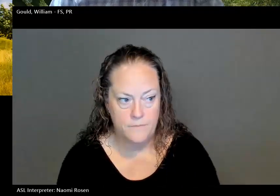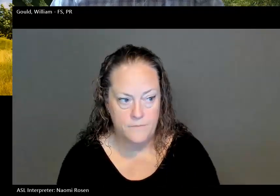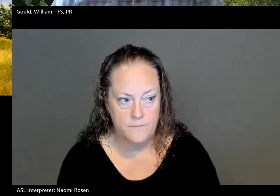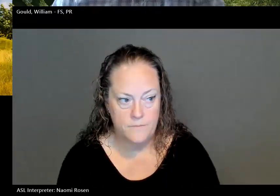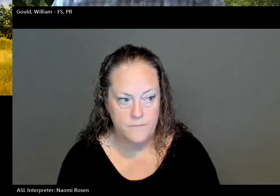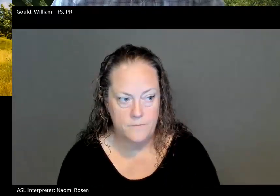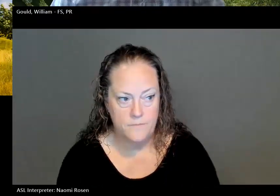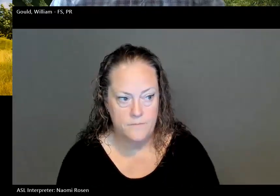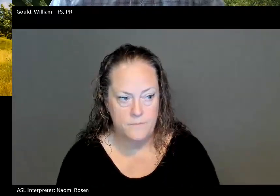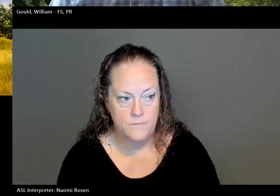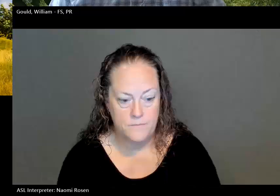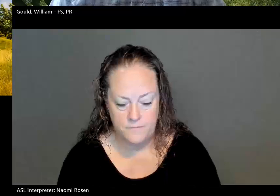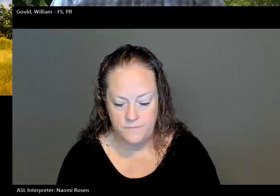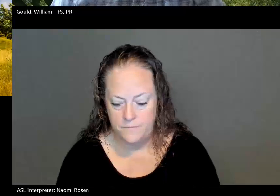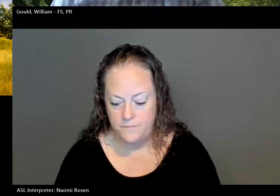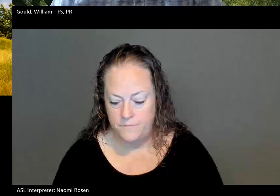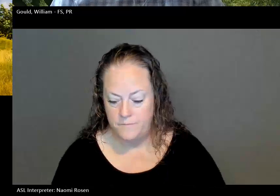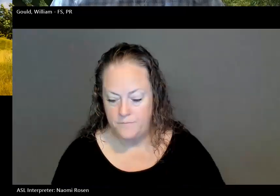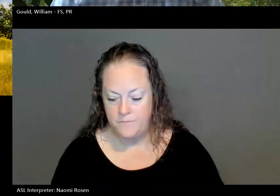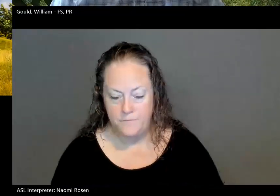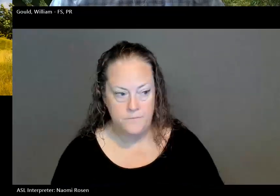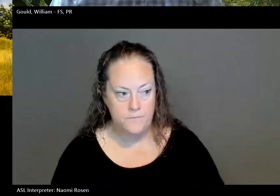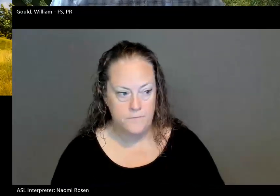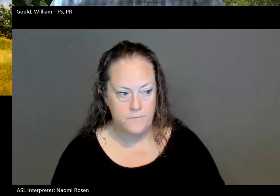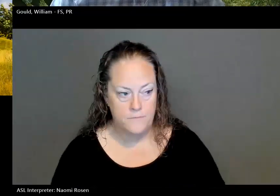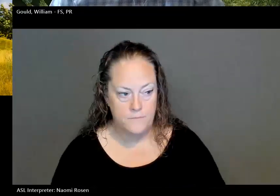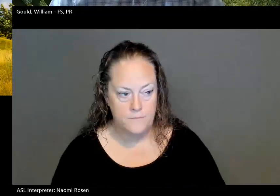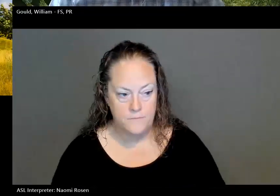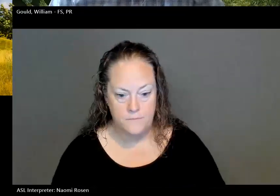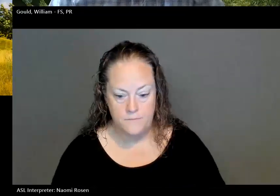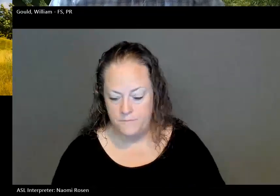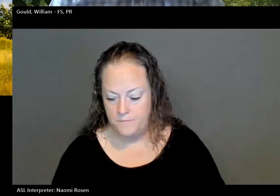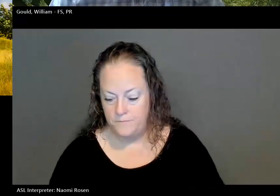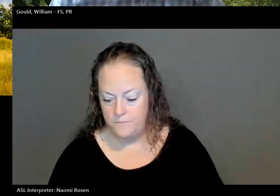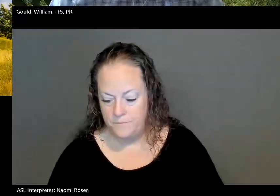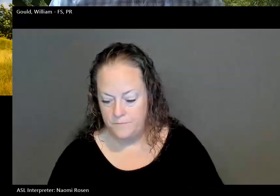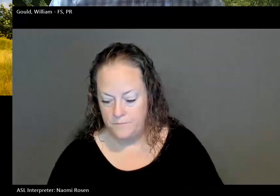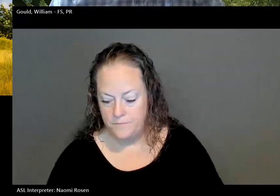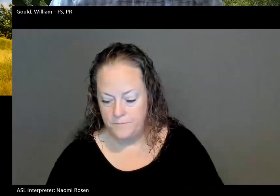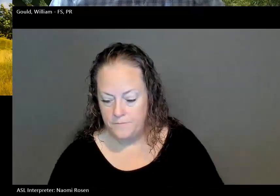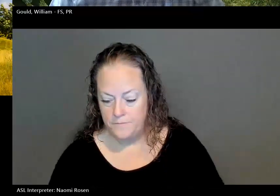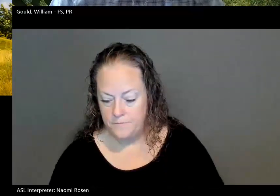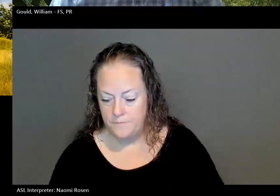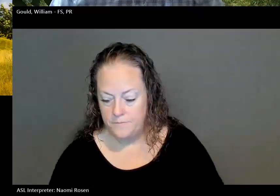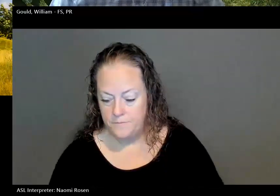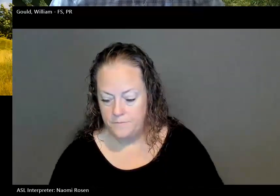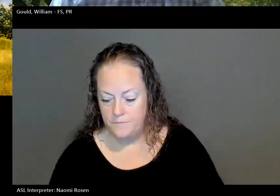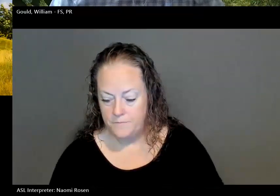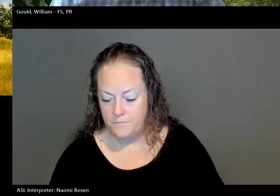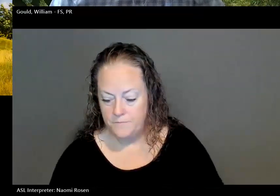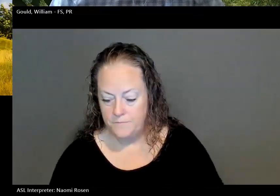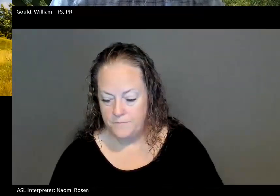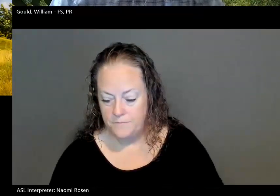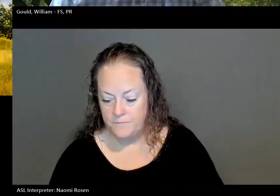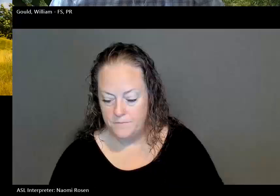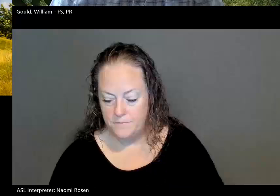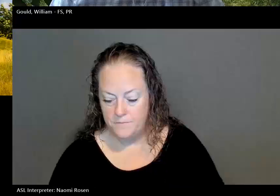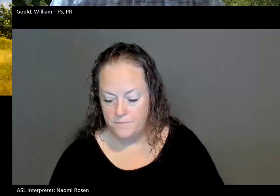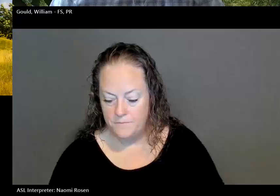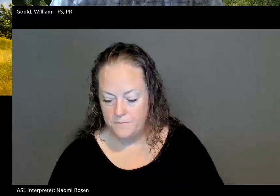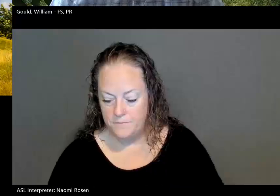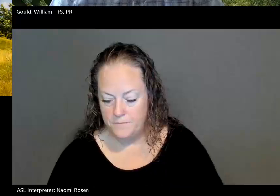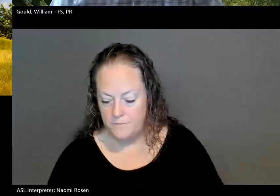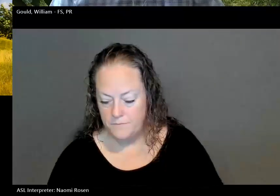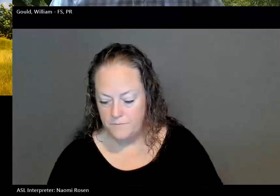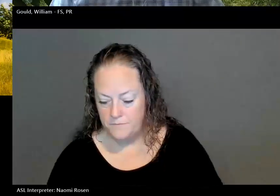más luego idioma y voz y seleccionando activar subtítulos en vivo. Okay. Thank you for bearing with